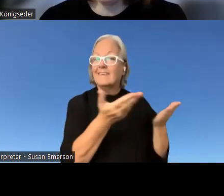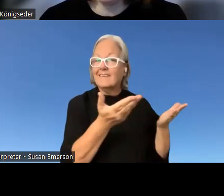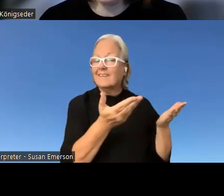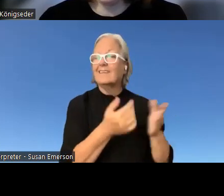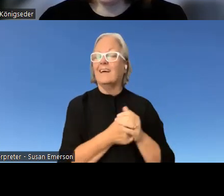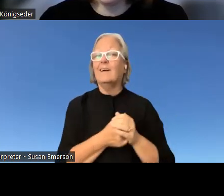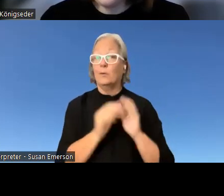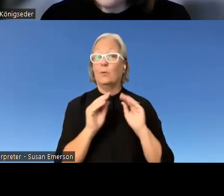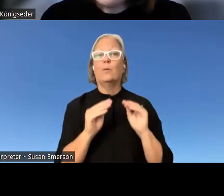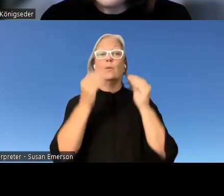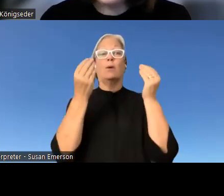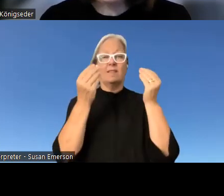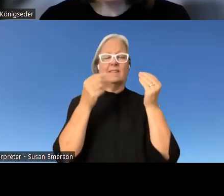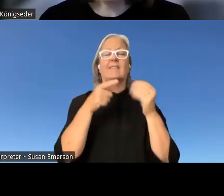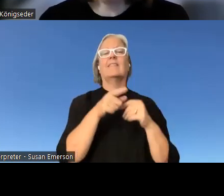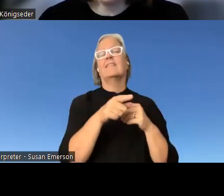Young Voices